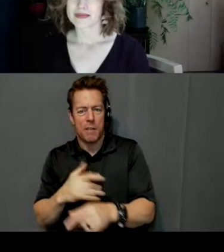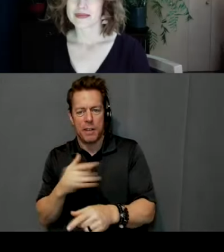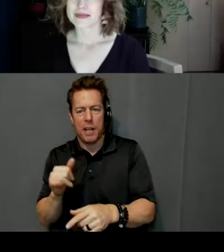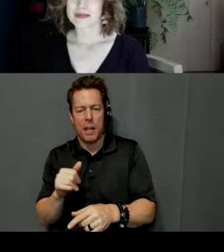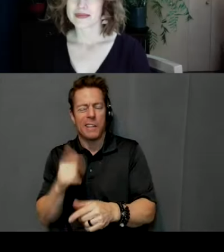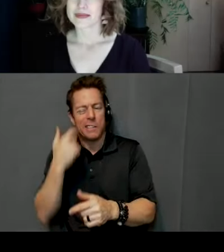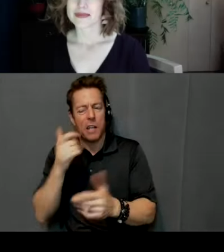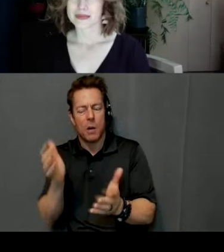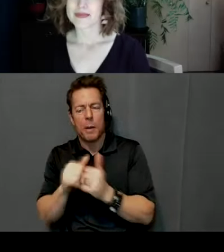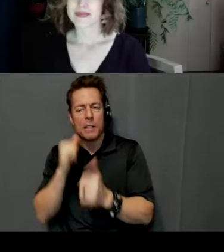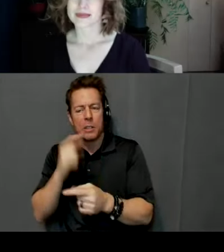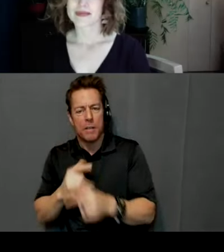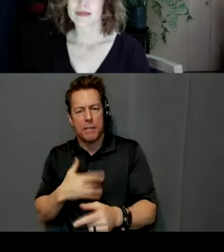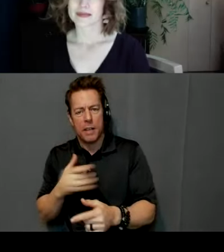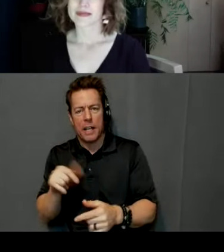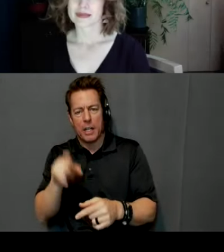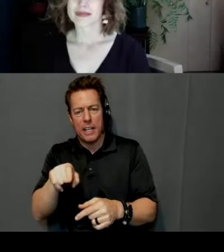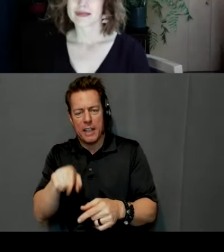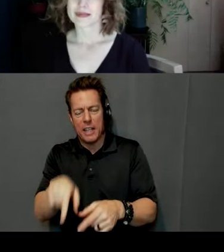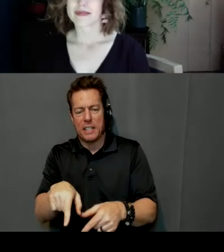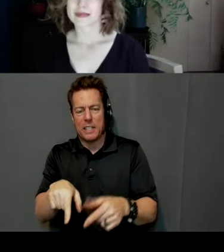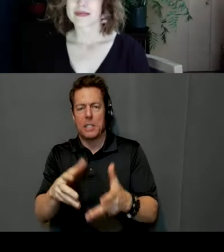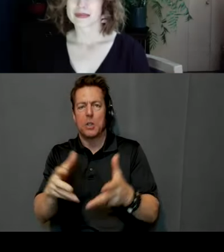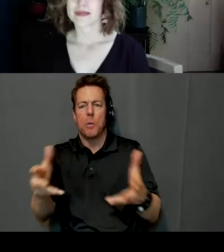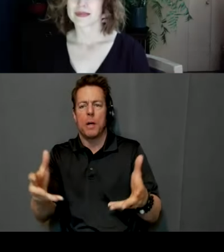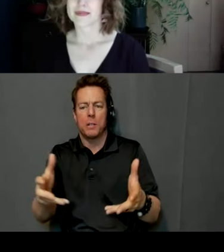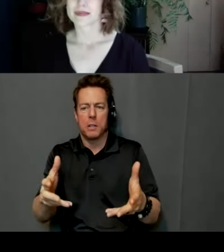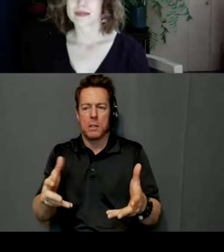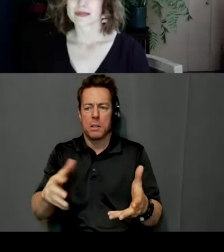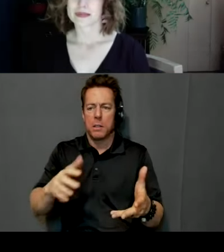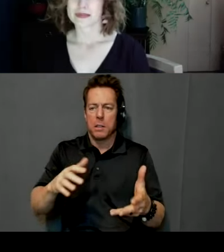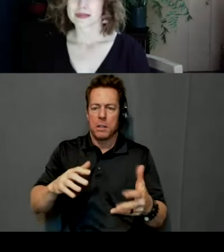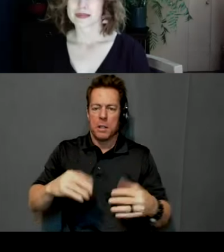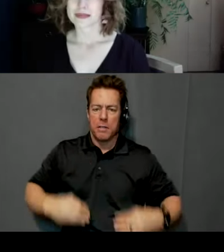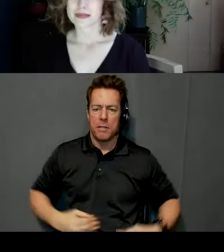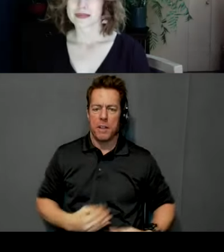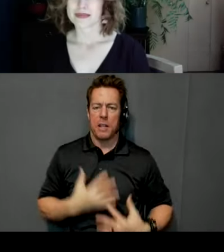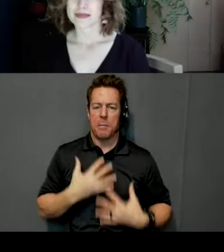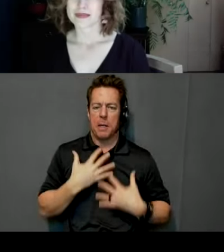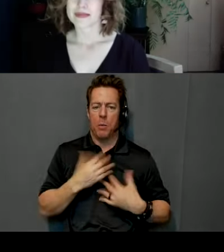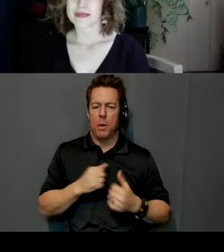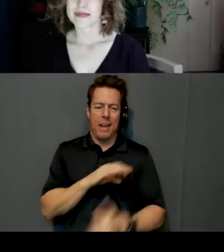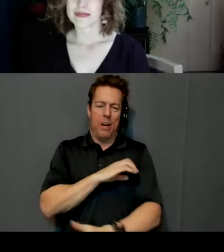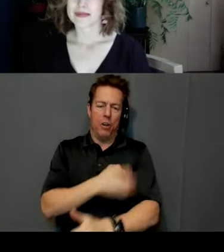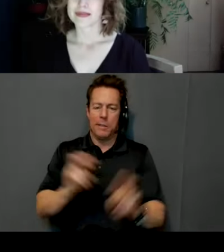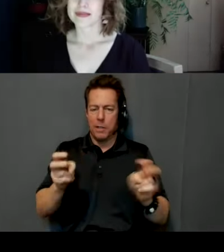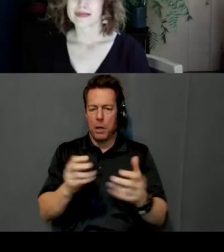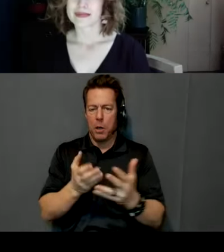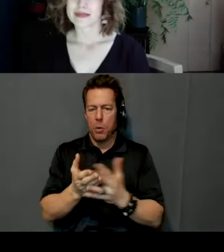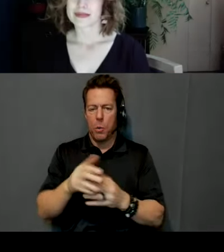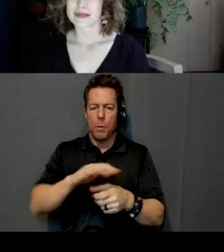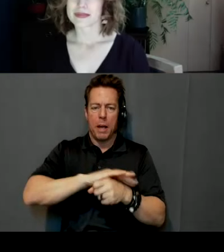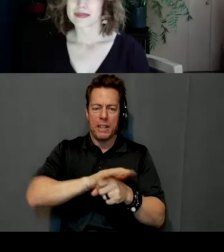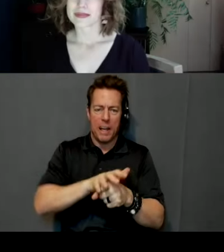I really do. It's kind of filling me with an energy that I think, you know, through a pandemic,